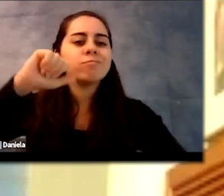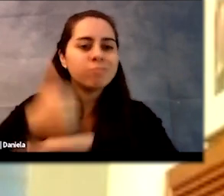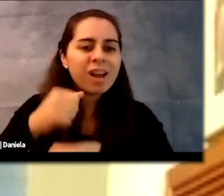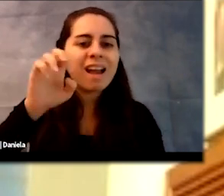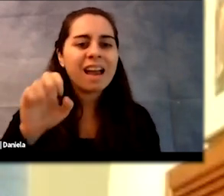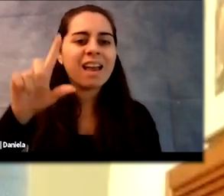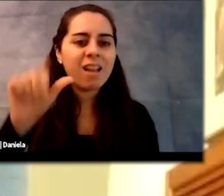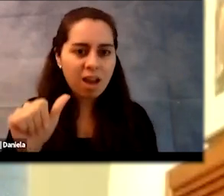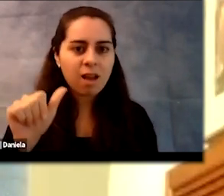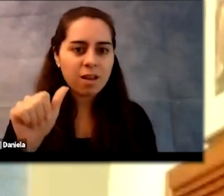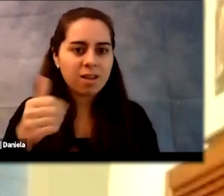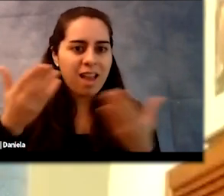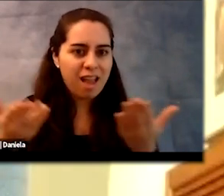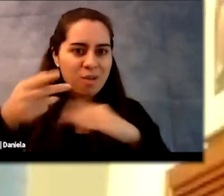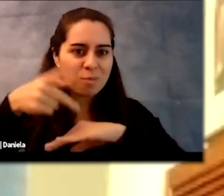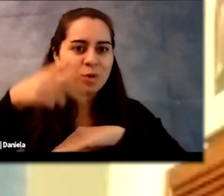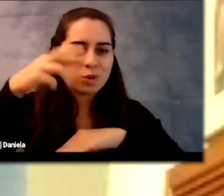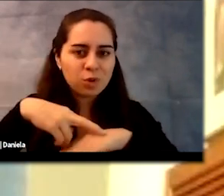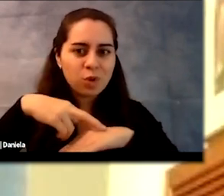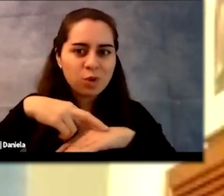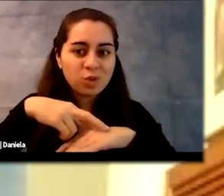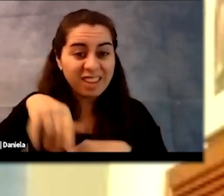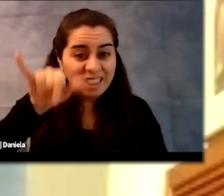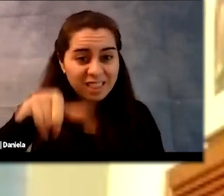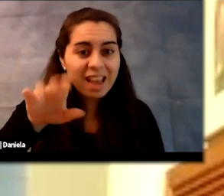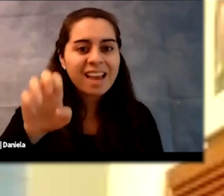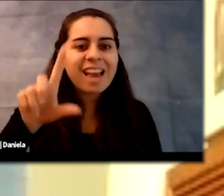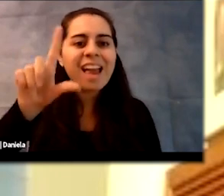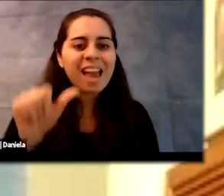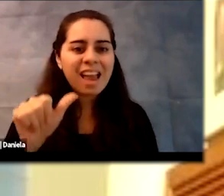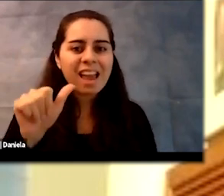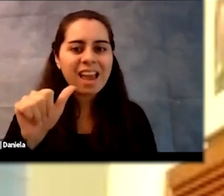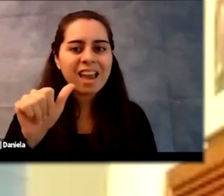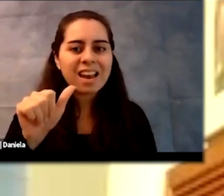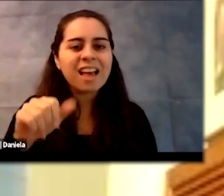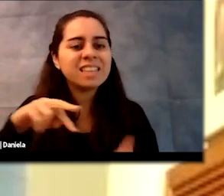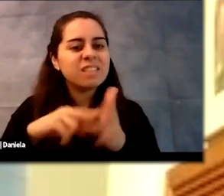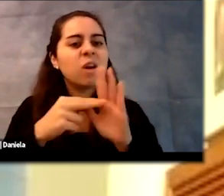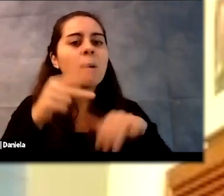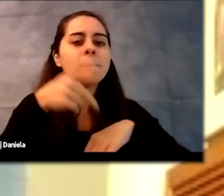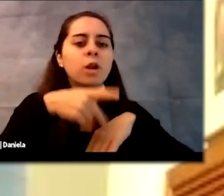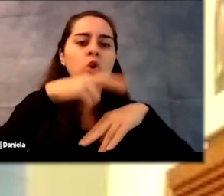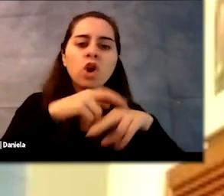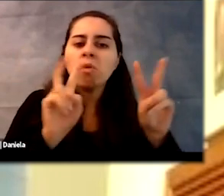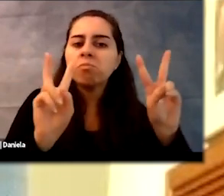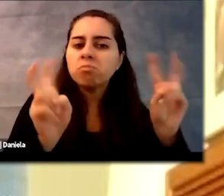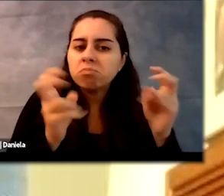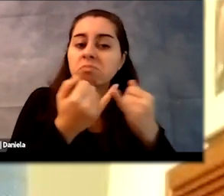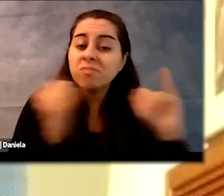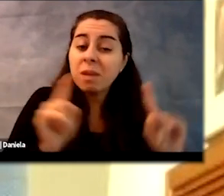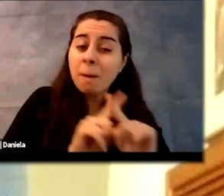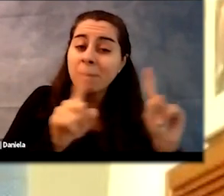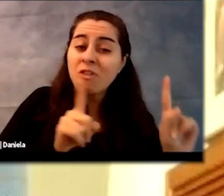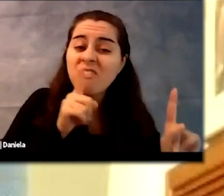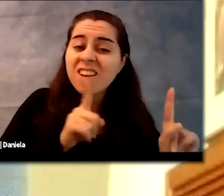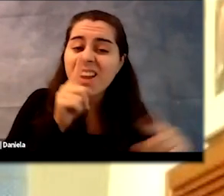And the narrative that this represented an independent entity was created. In reality, Puerto Rico